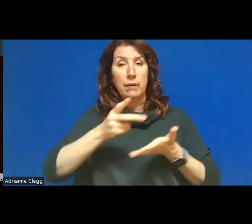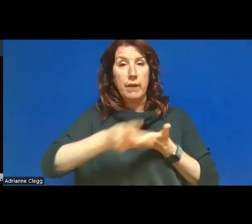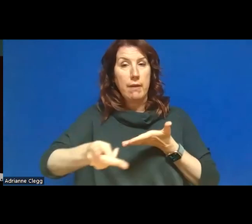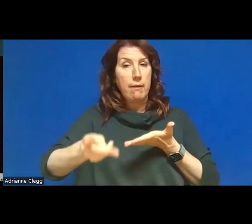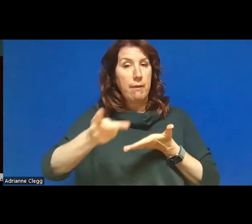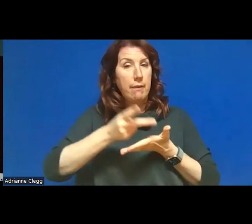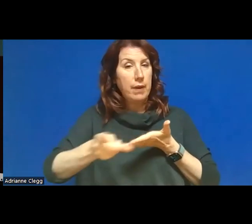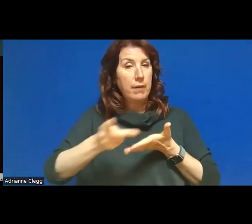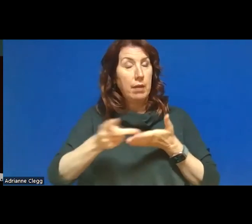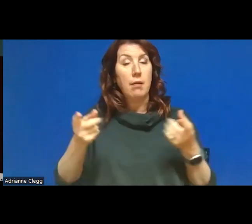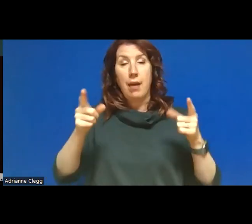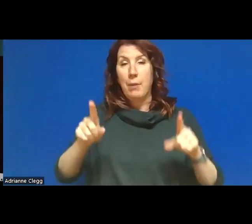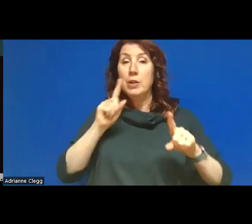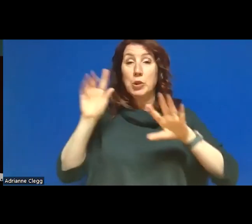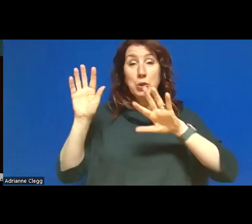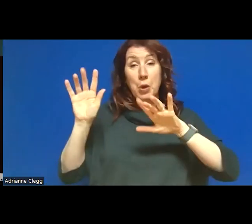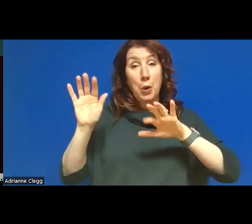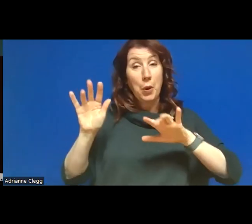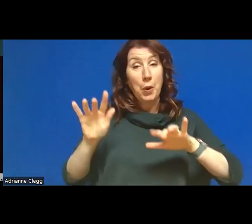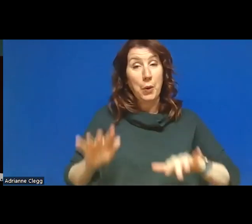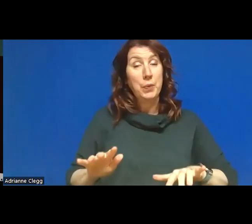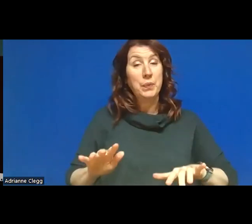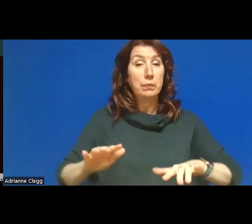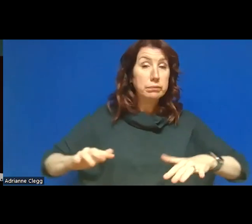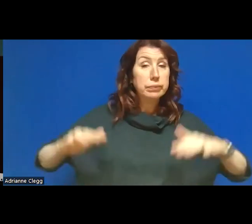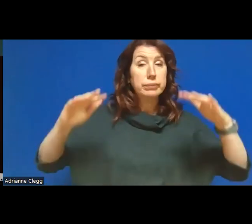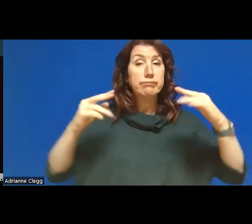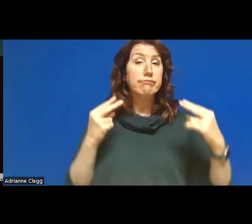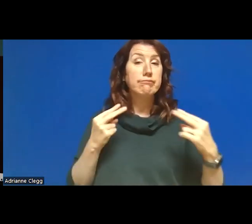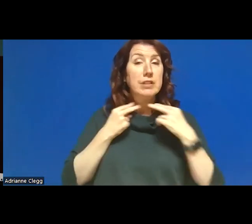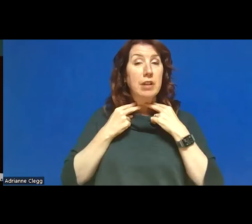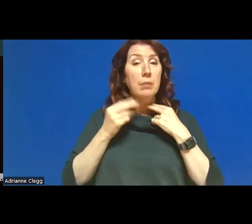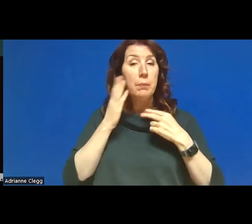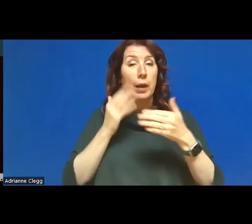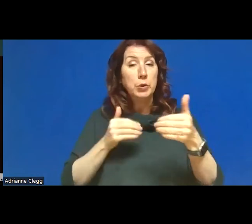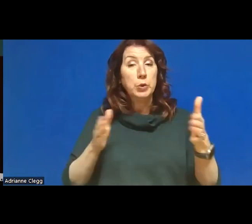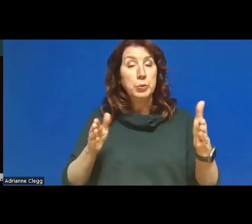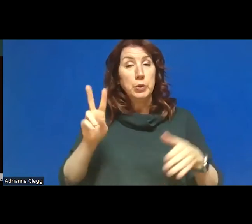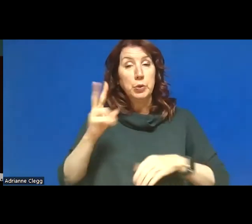snowed into my room one day and just never left, really.